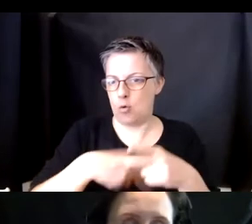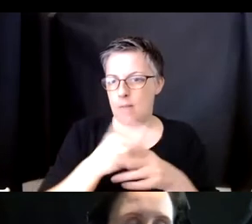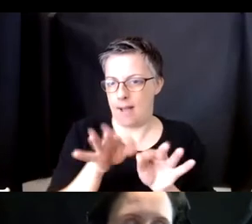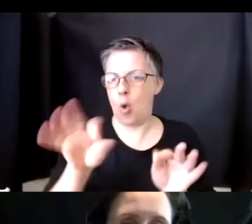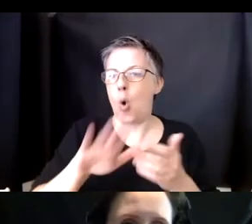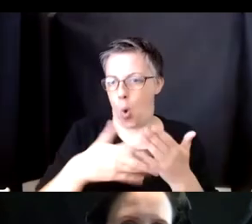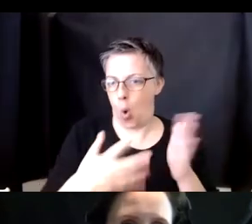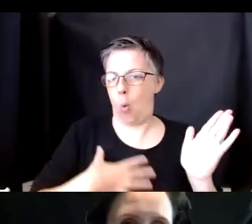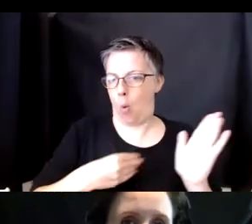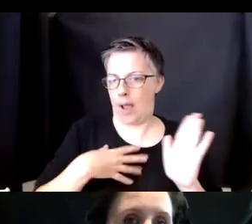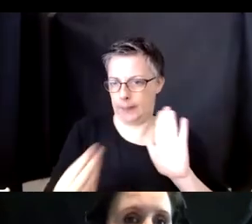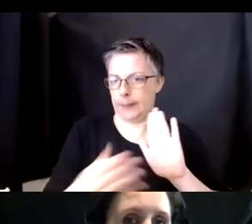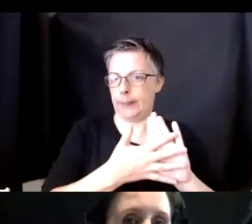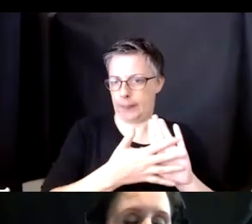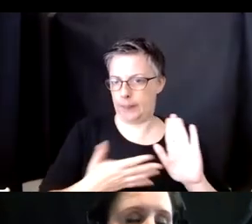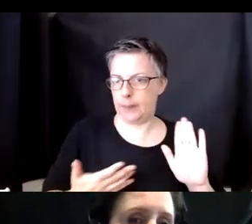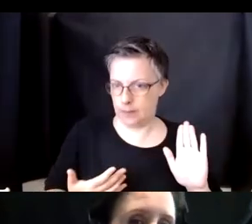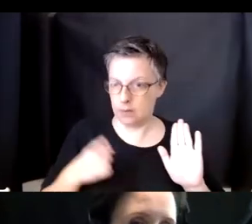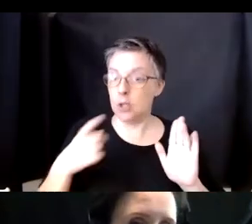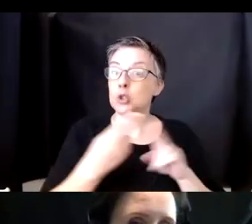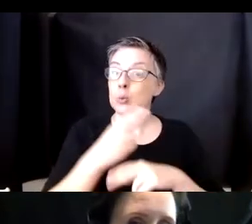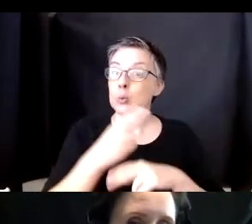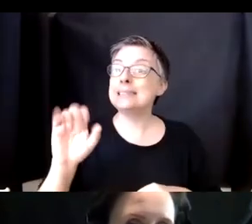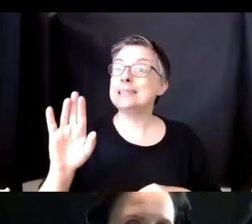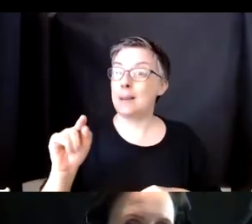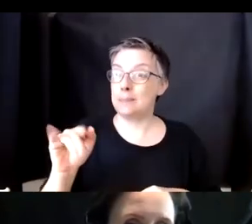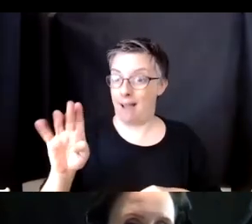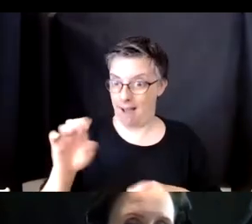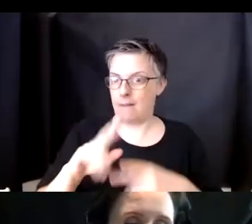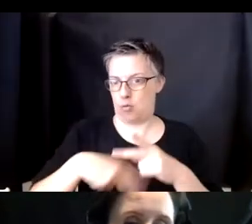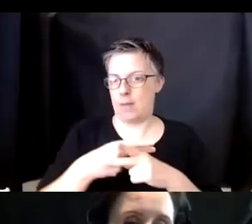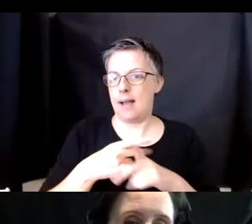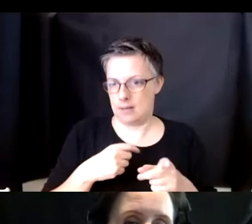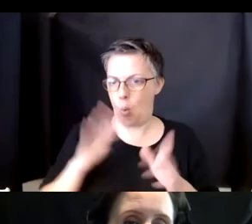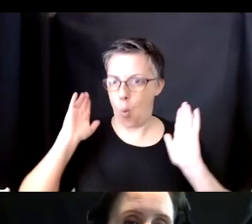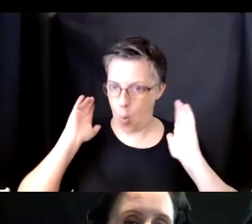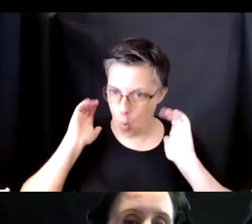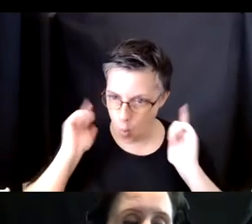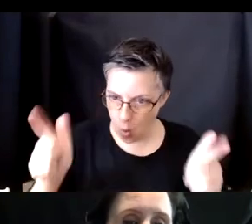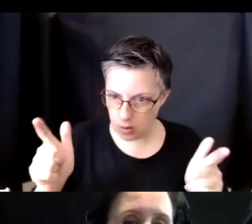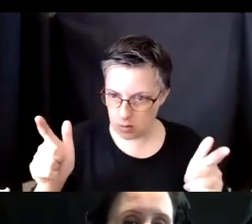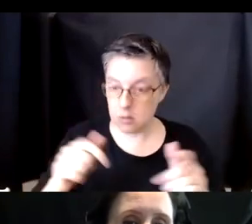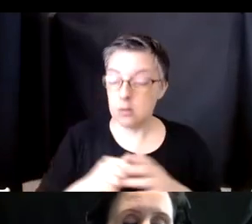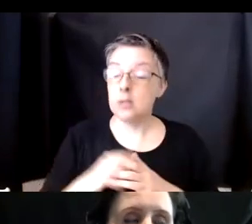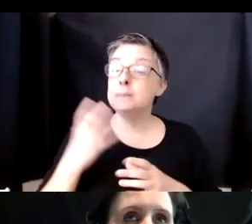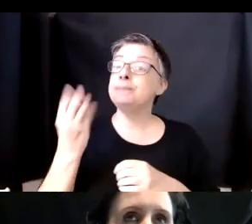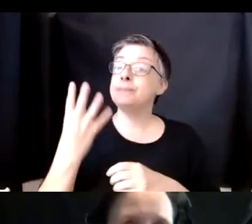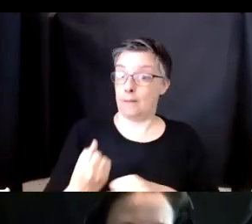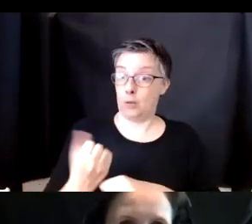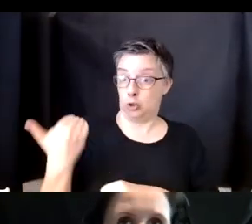movies are in this format. They are using the subtitle format. And a few years ago,